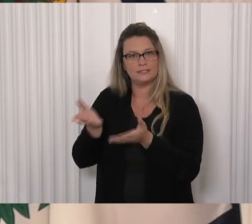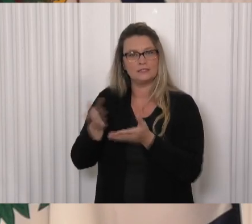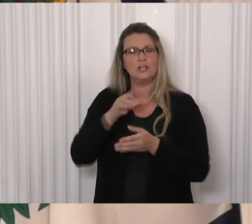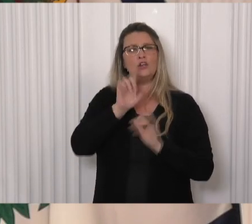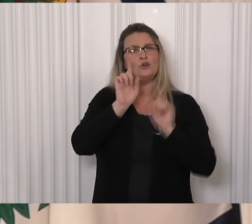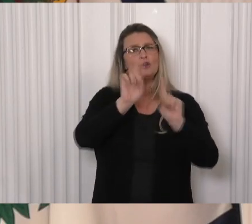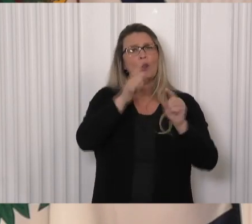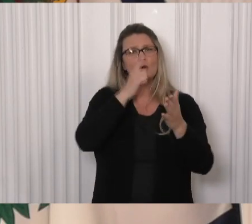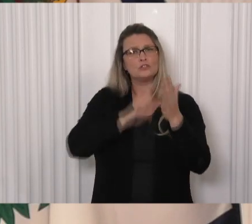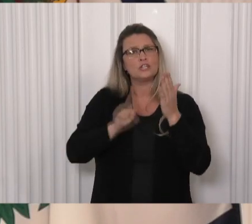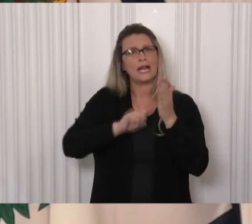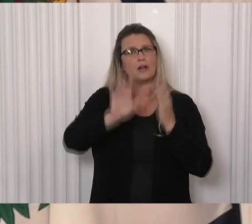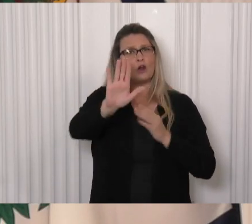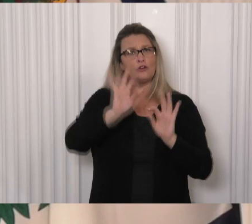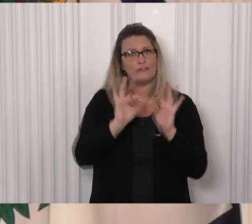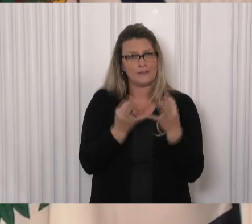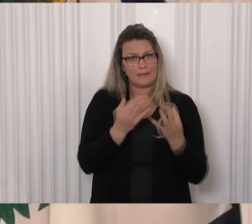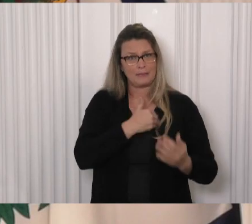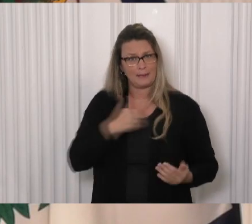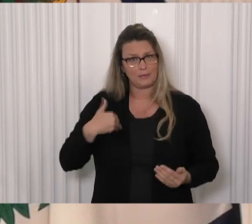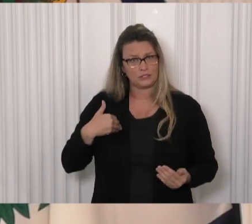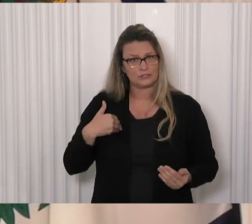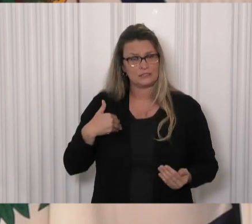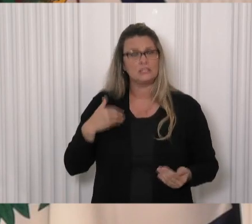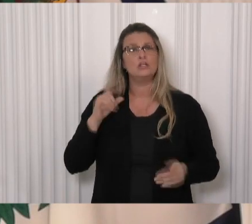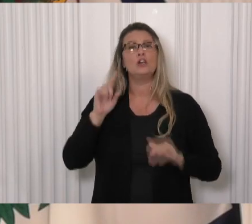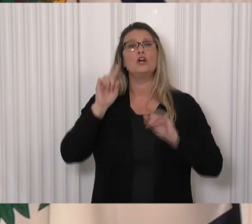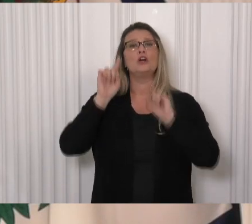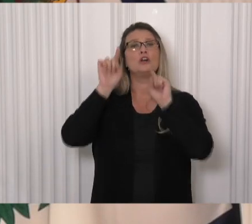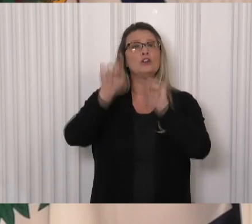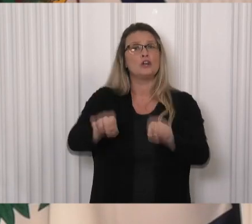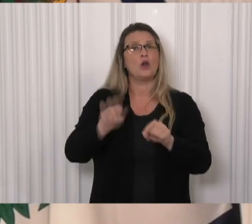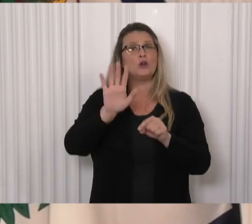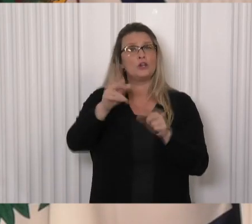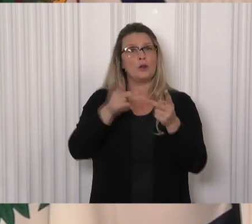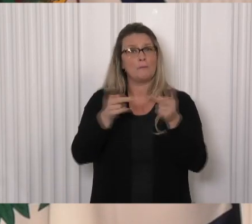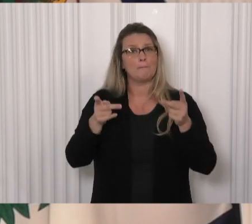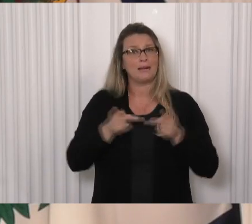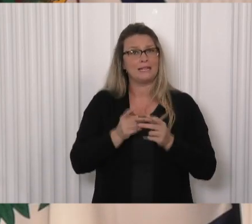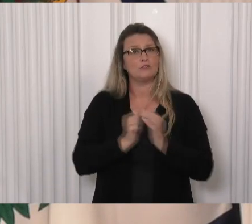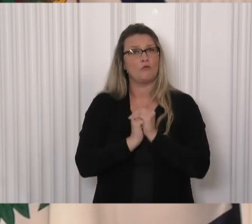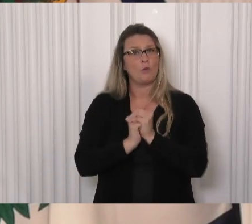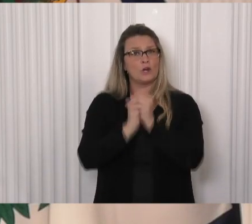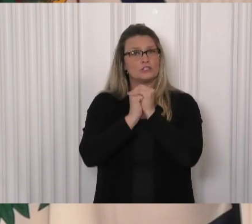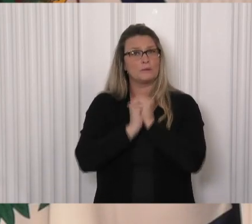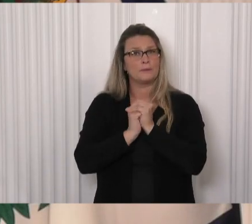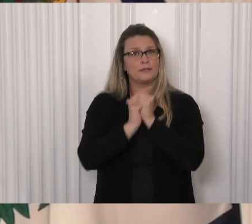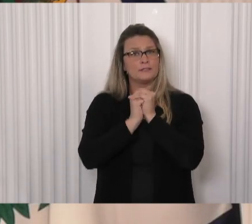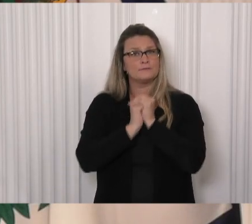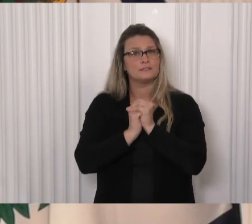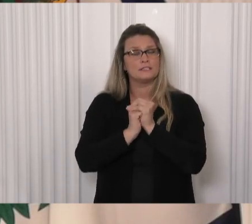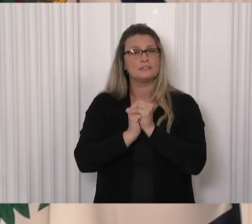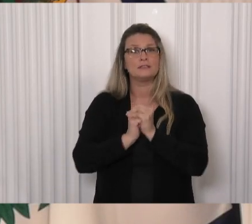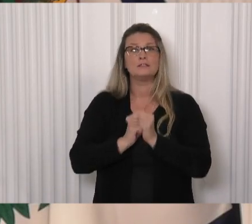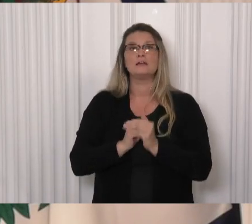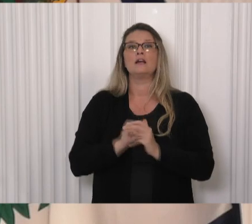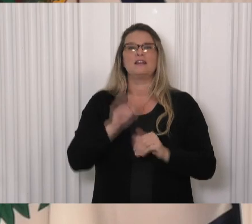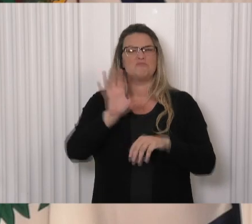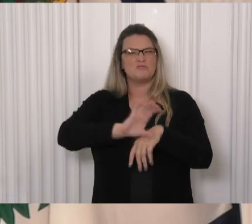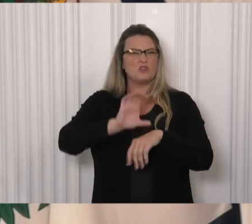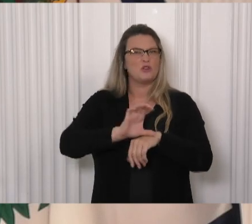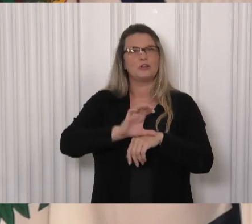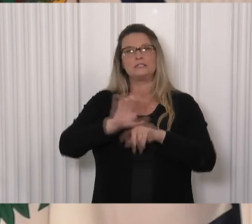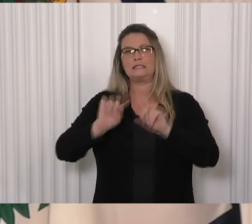family members. You can go to your place of worship. It means you can do